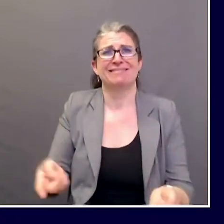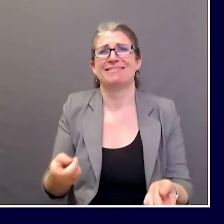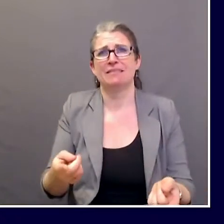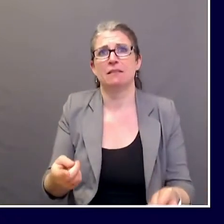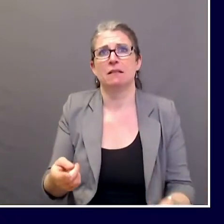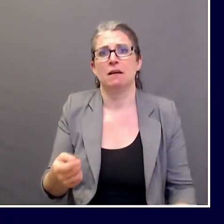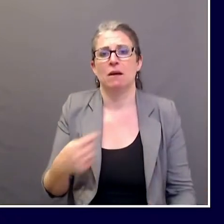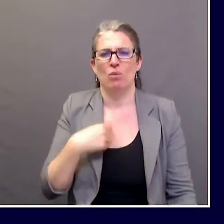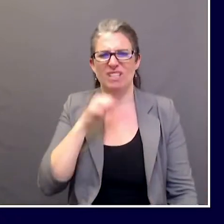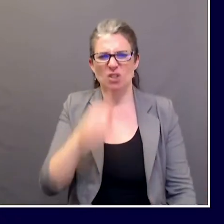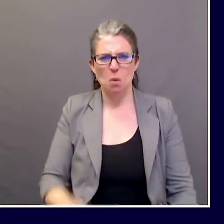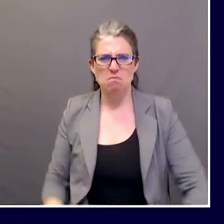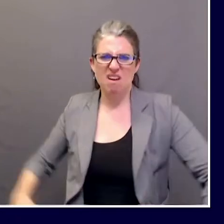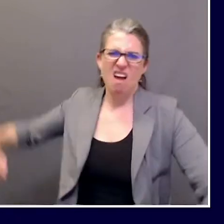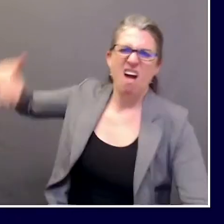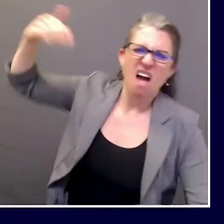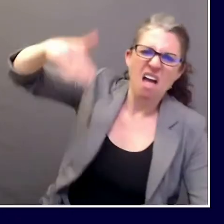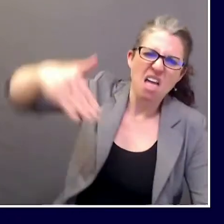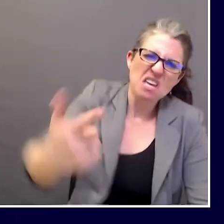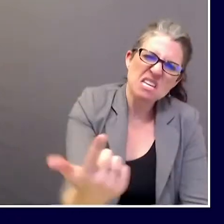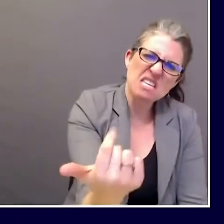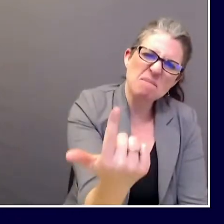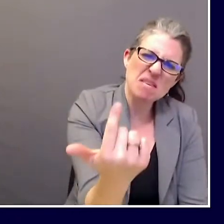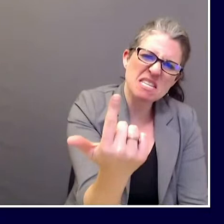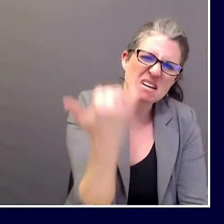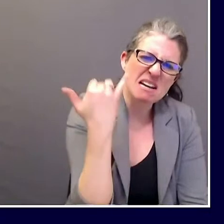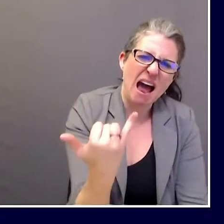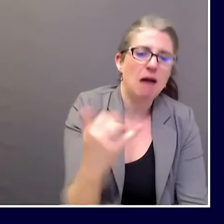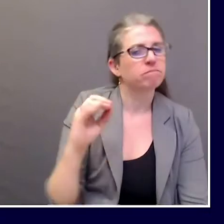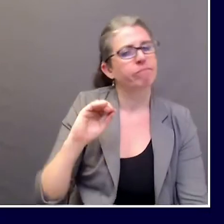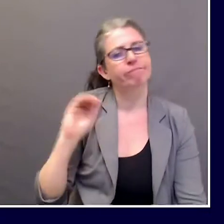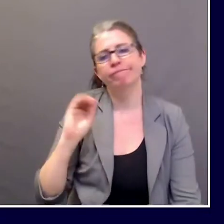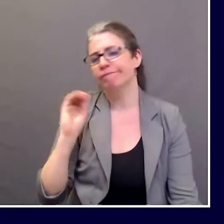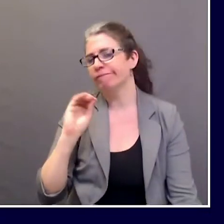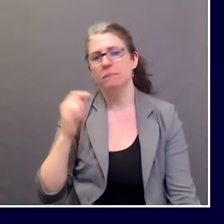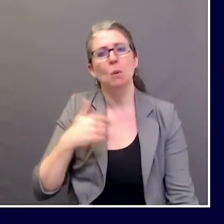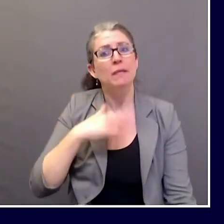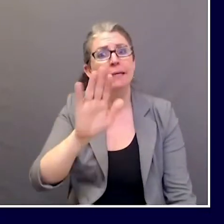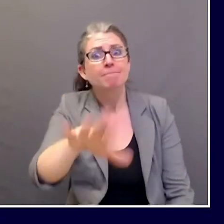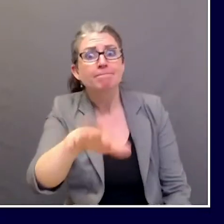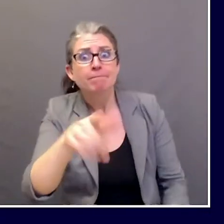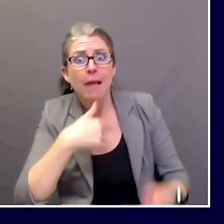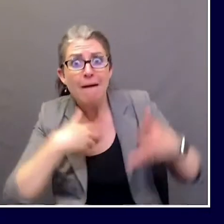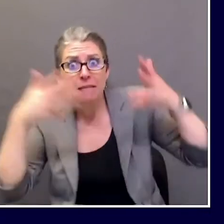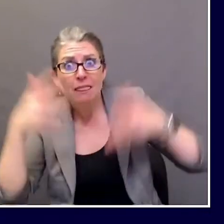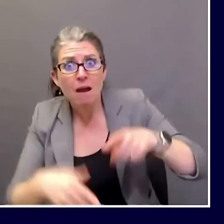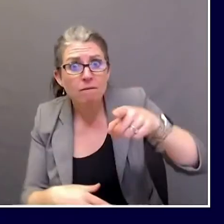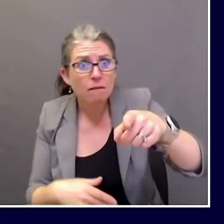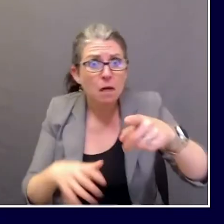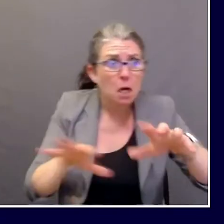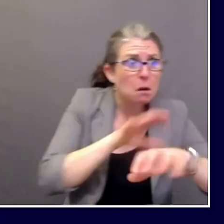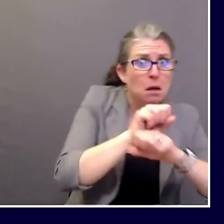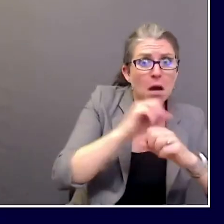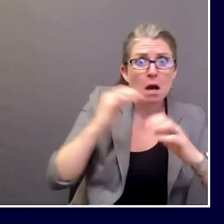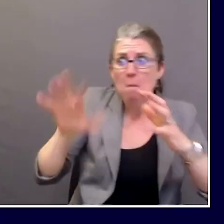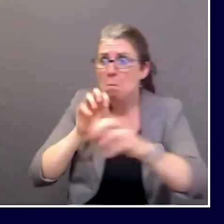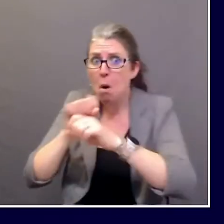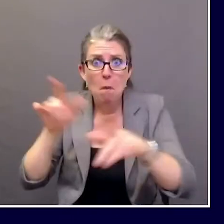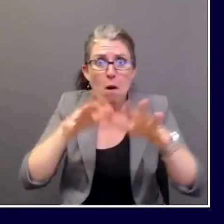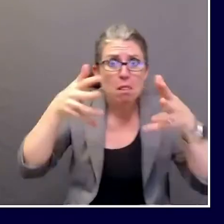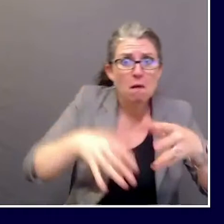30 appointments, we can't make that happen, we understand that and we go to the next spot. But this movement of doses, these internal